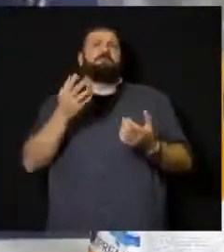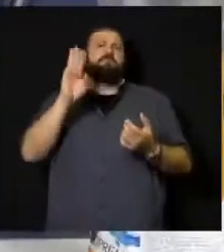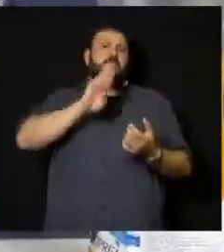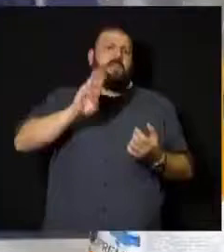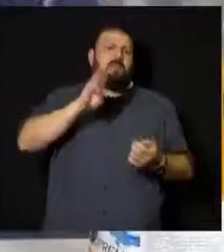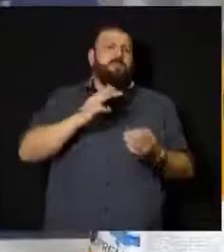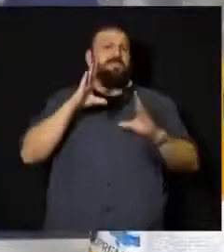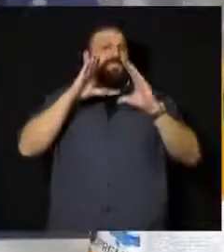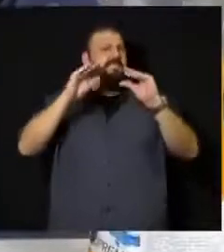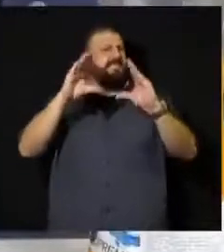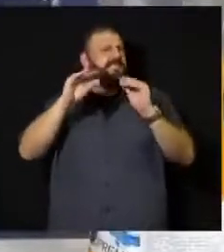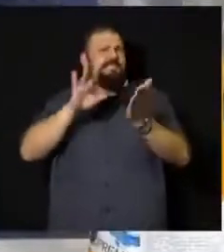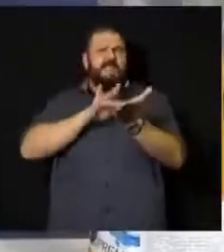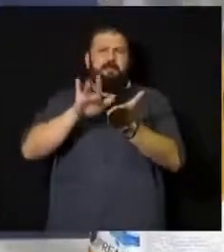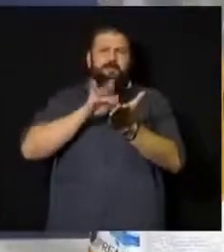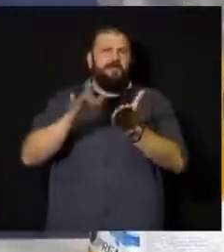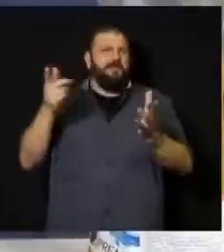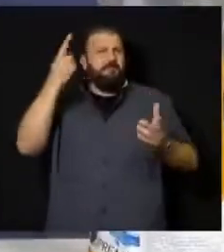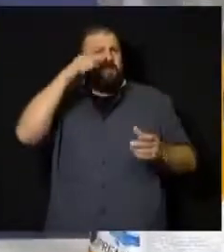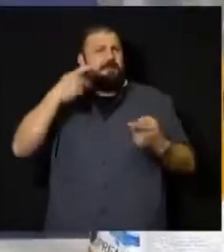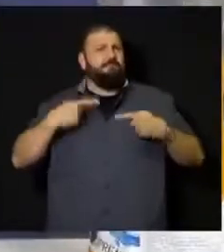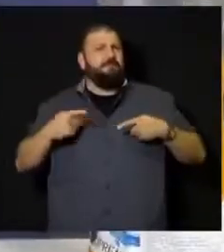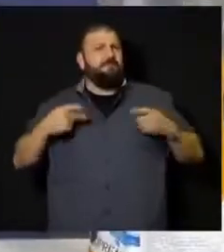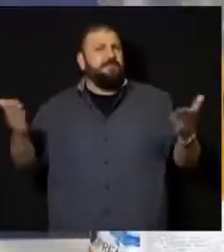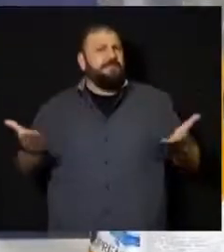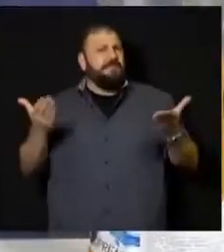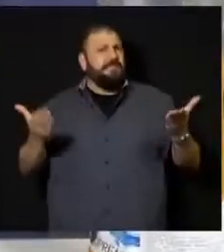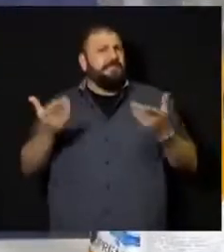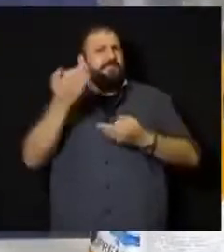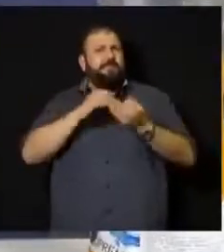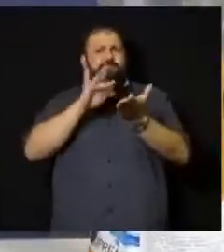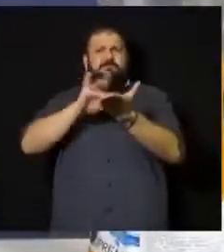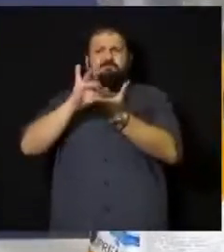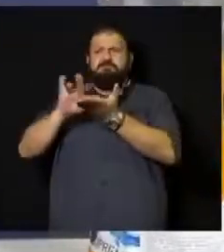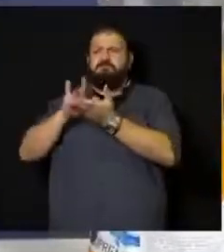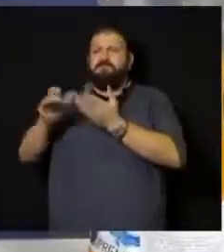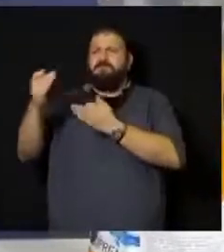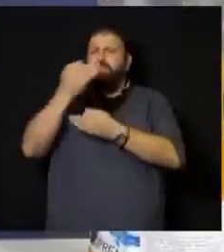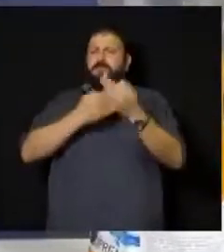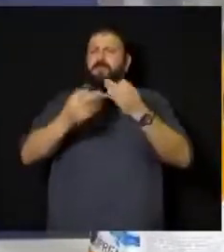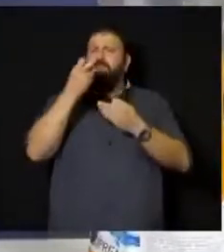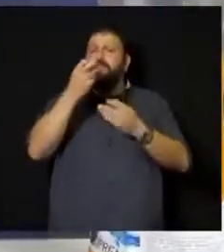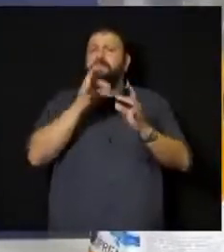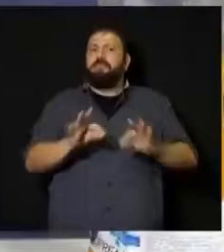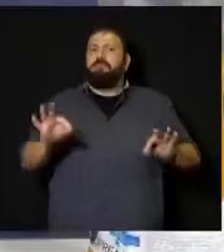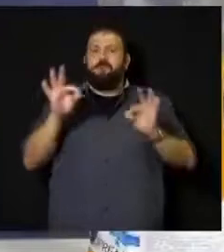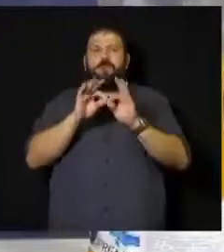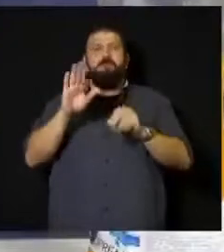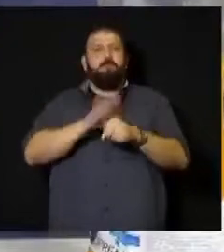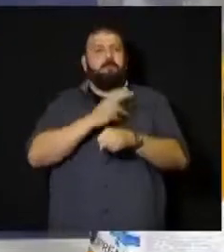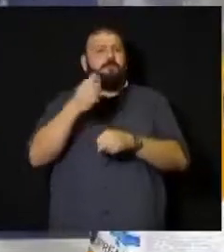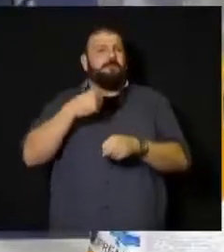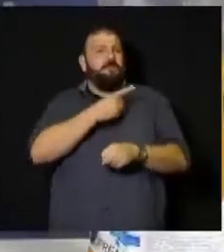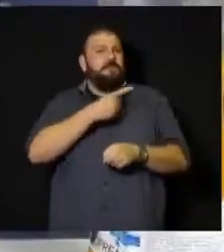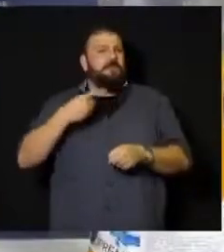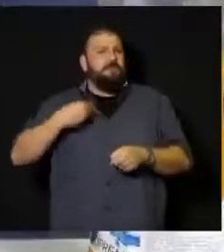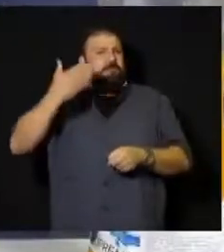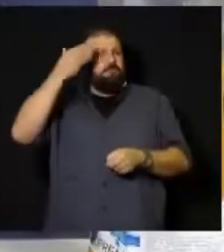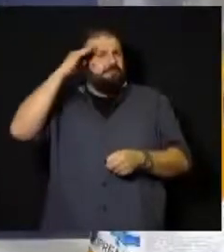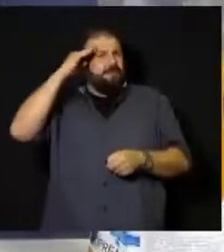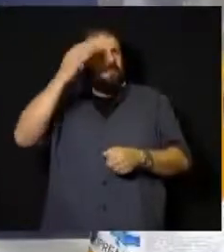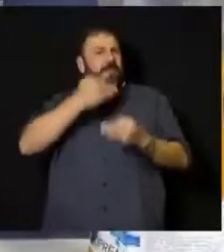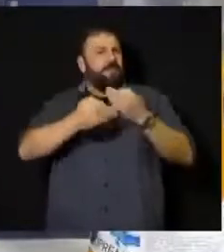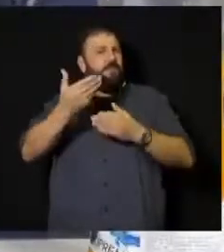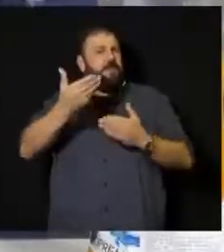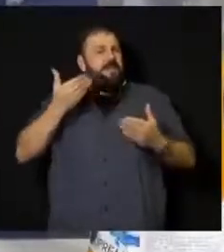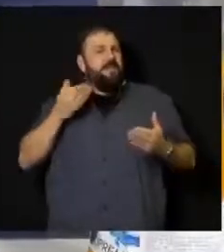Tuesdays, Wednesdays trainings, the events, of course, promote all the events in Omnilife. Is also very important to have